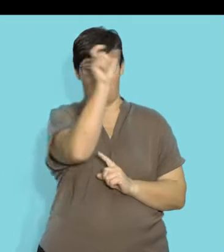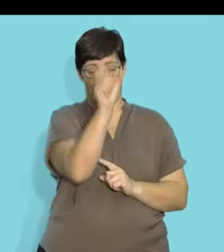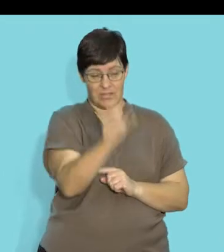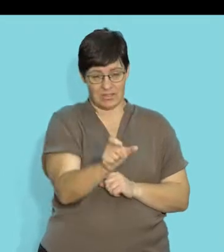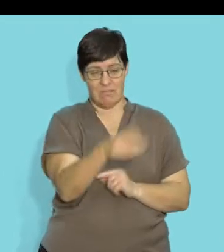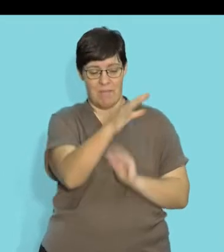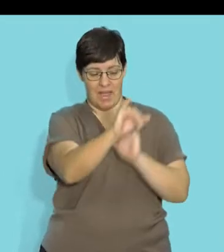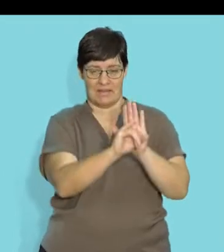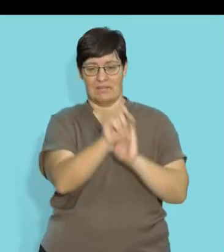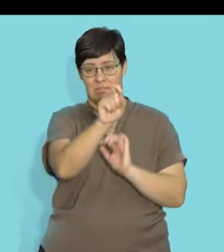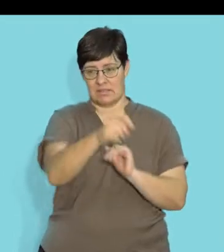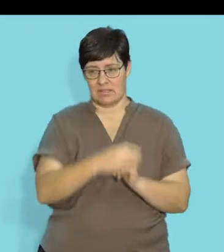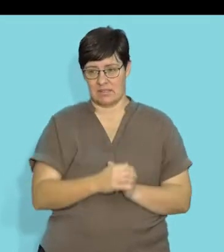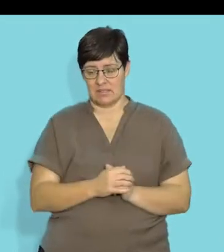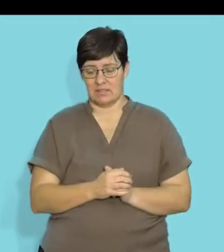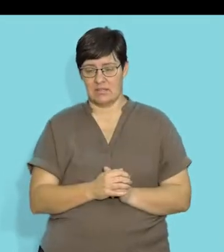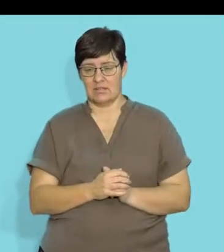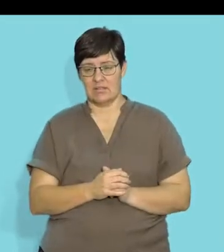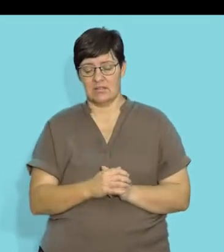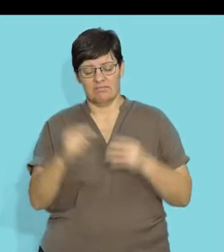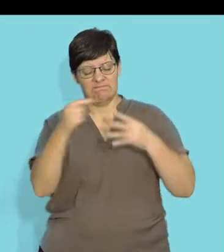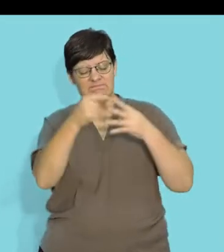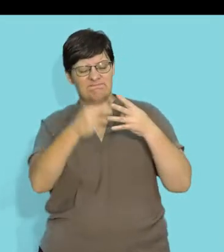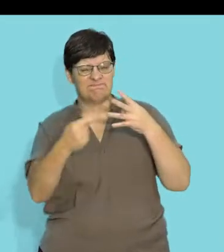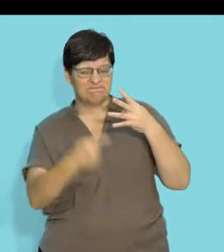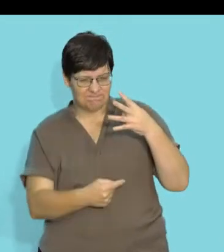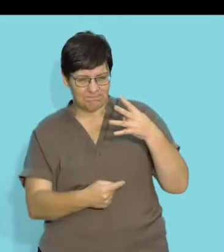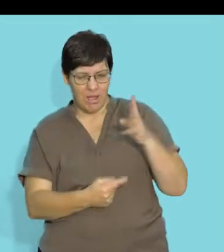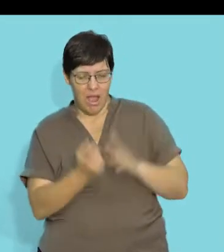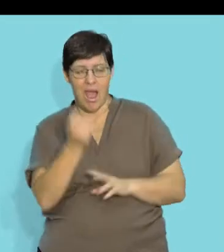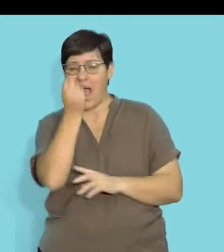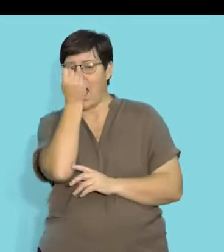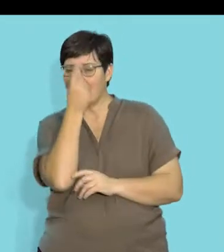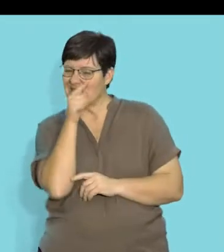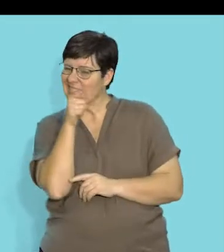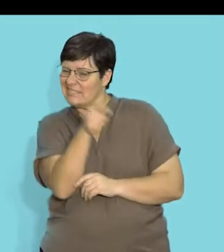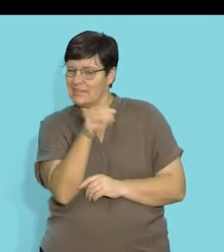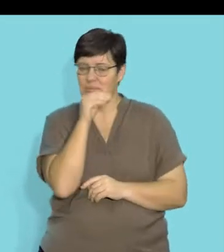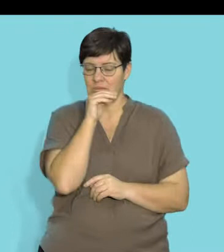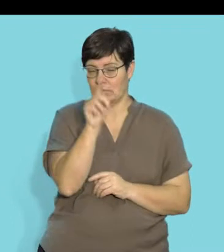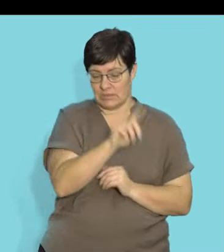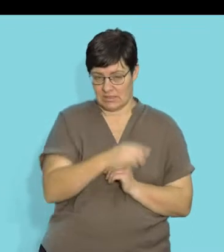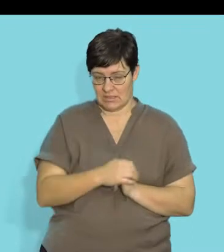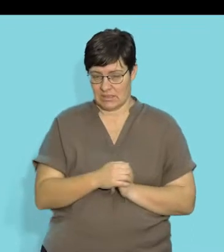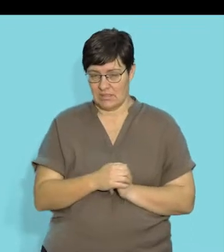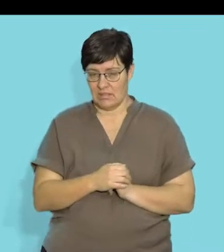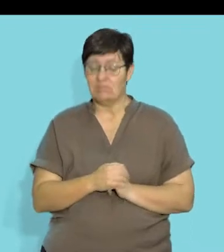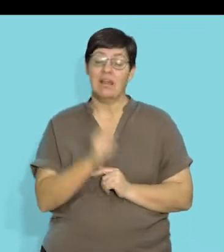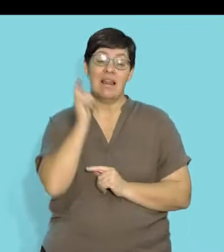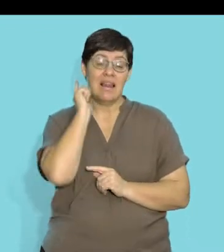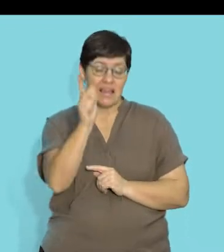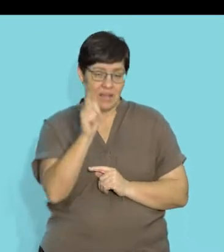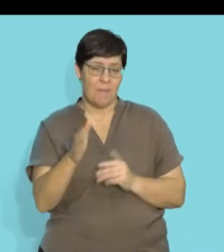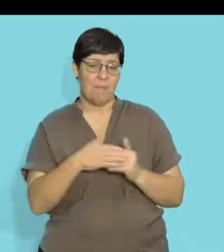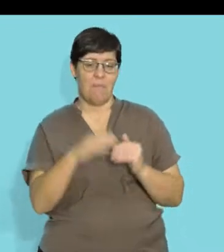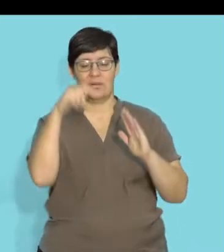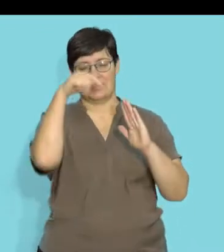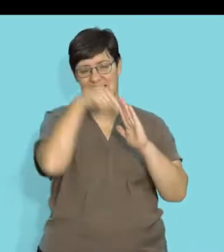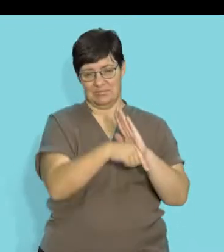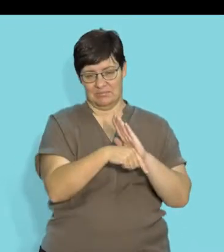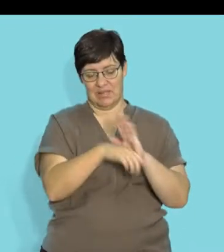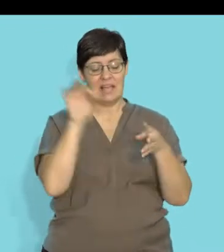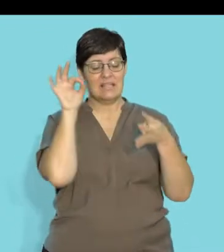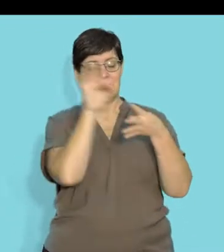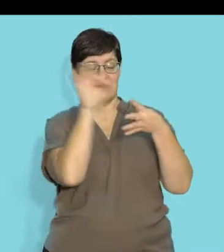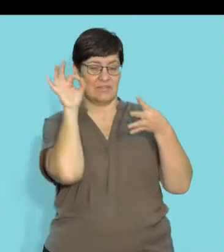important terms that we need to identify. So I'm going to introduce these for you so that you have a sense of what these are, and when we use them later on, I'll talk